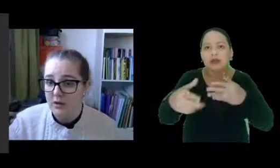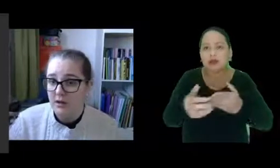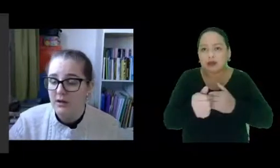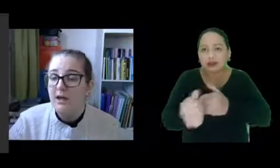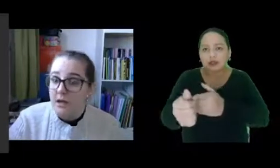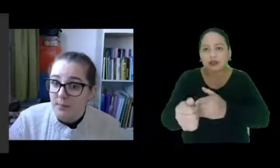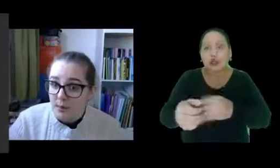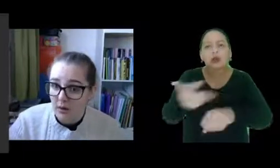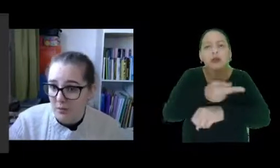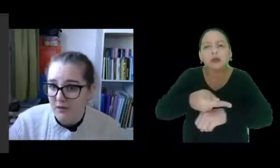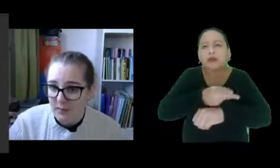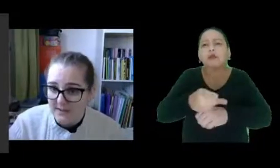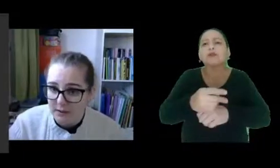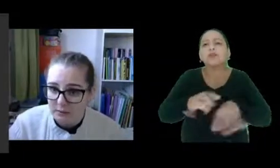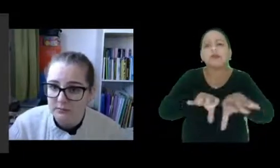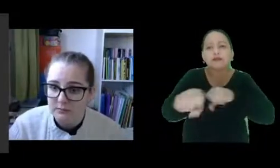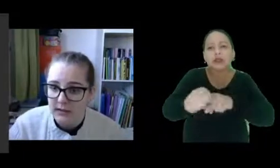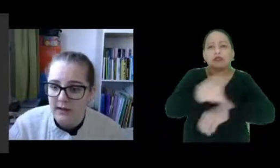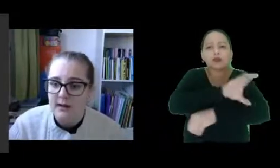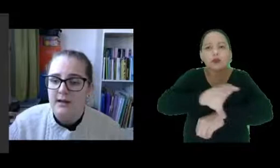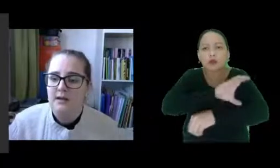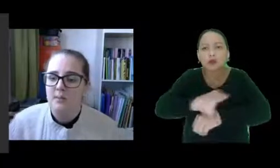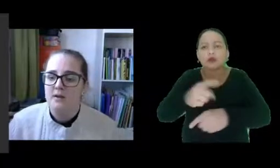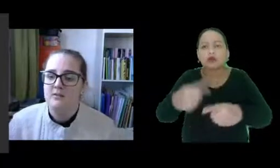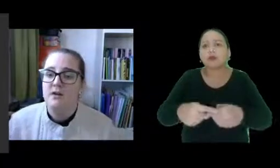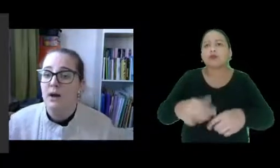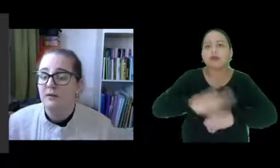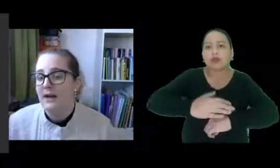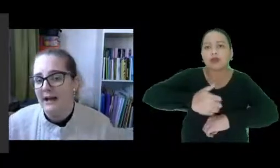for training and that they can improve their skills.